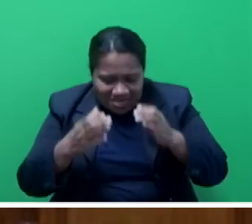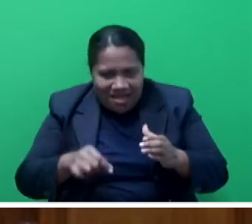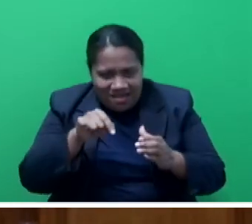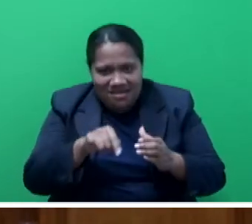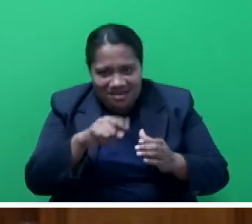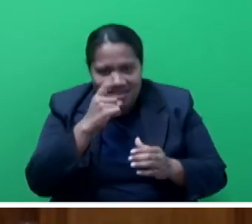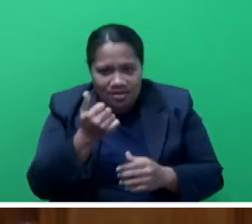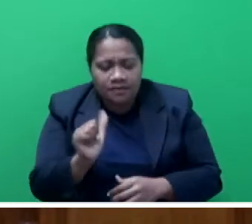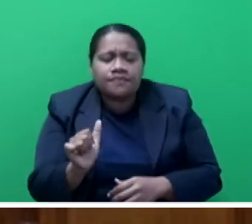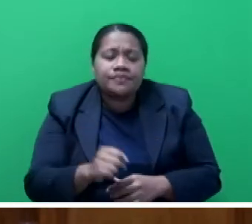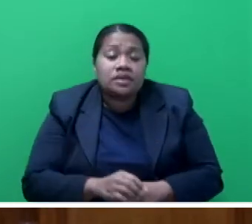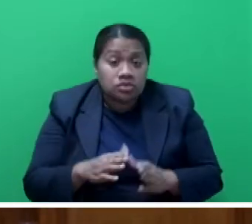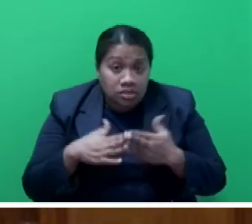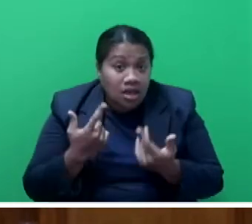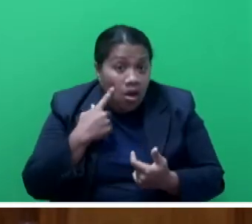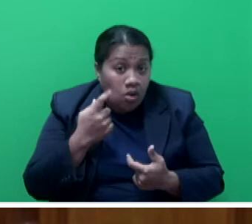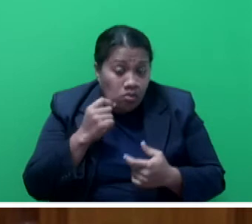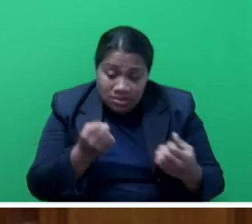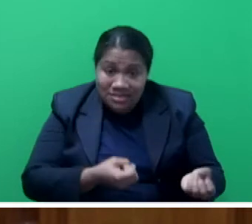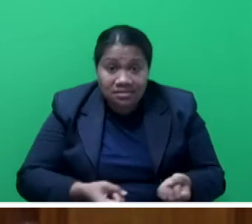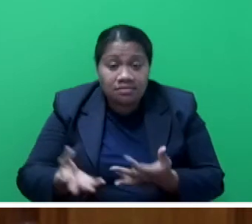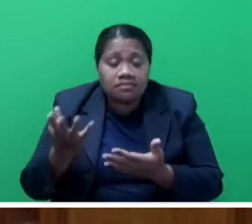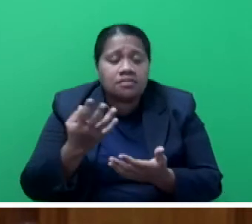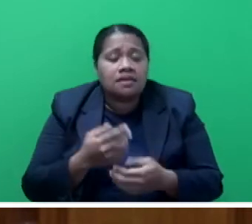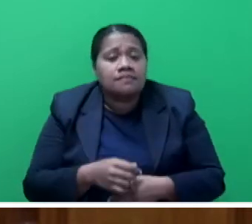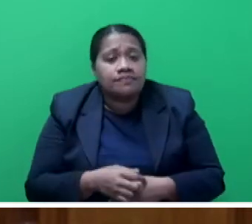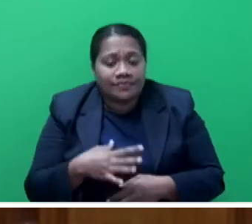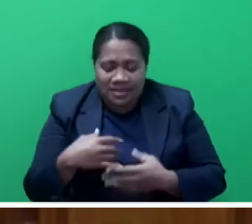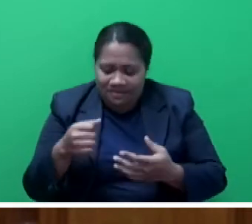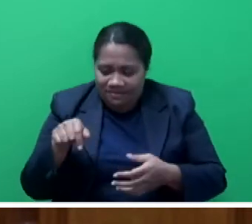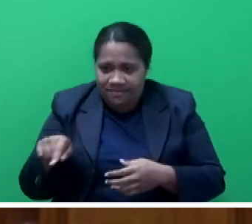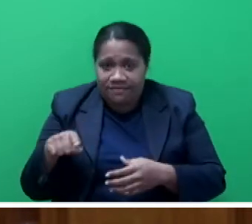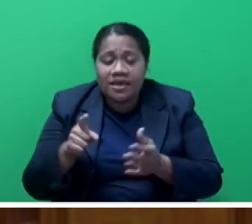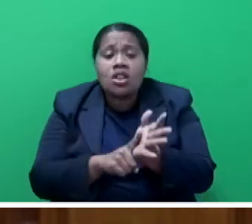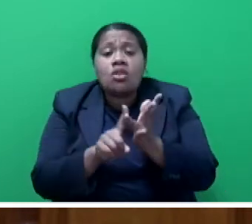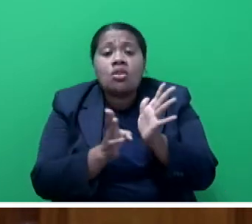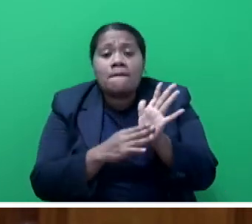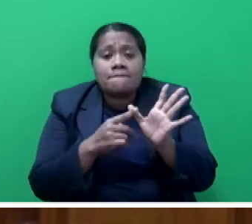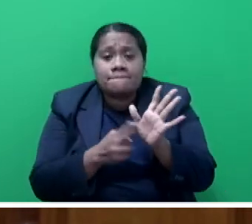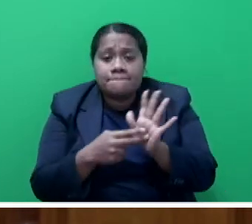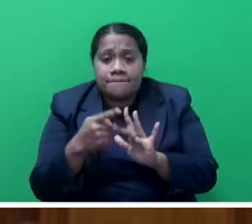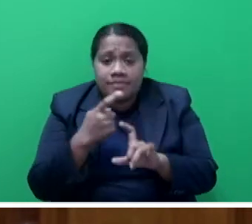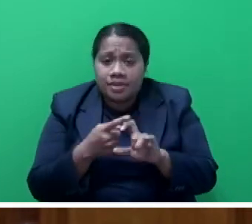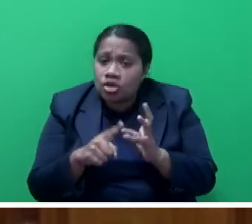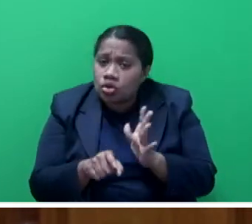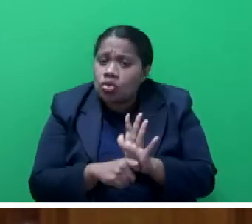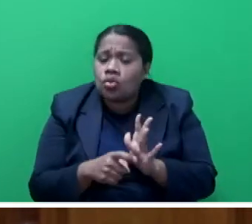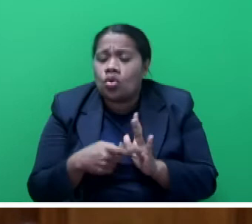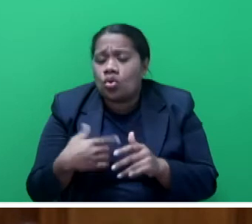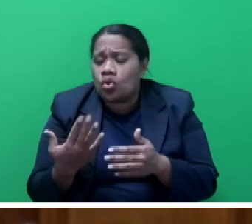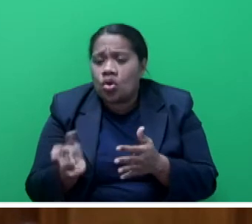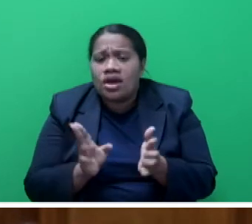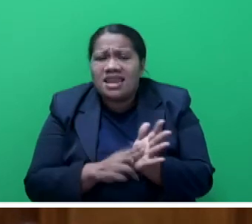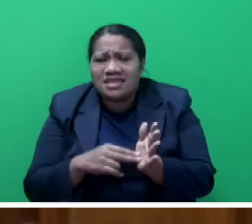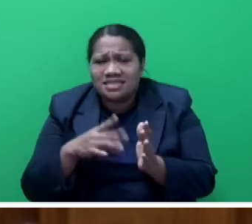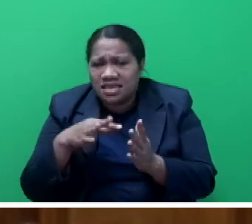Mr. Speaker, sir, water supply has been restored to the Lominikoro, the Singatoka, the Votia area, the Kenda village, Nambua, Nandoi